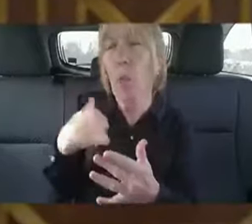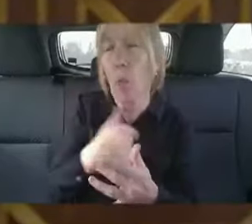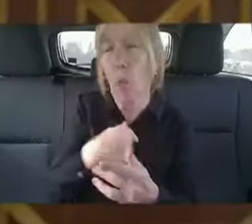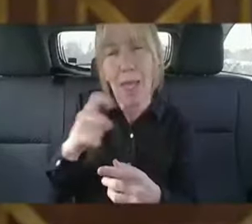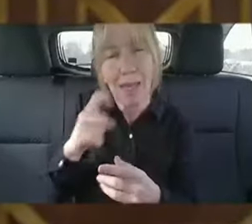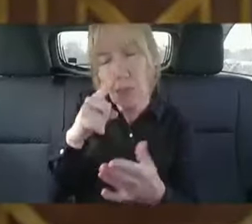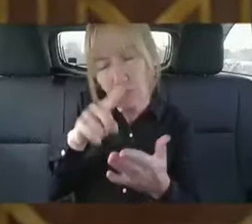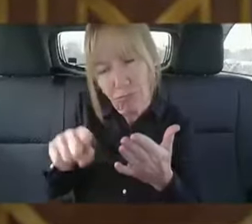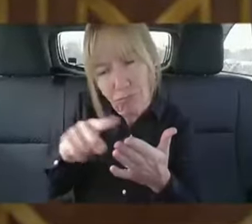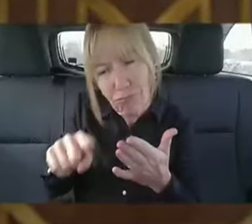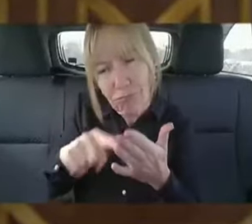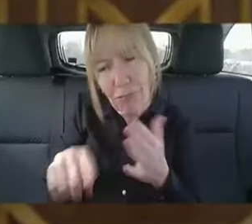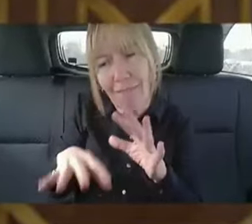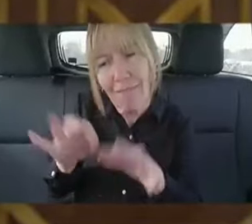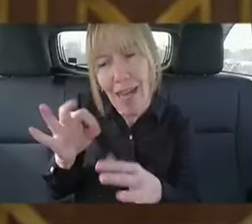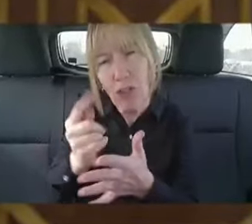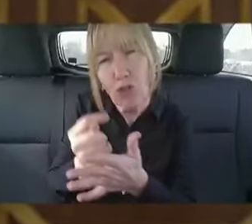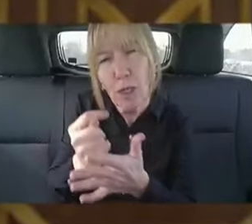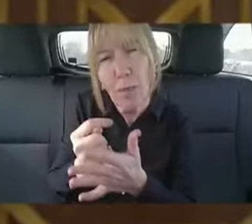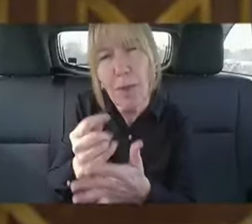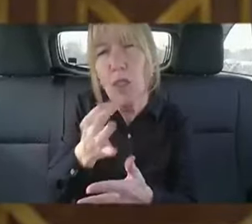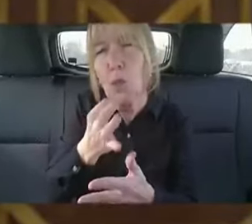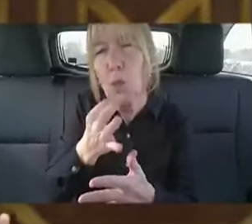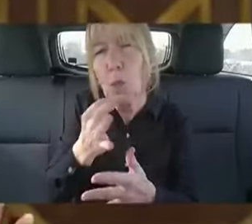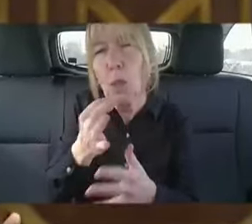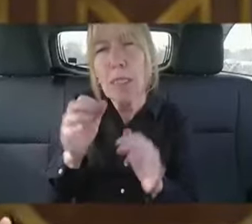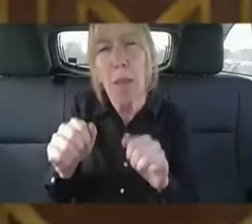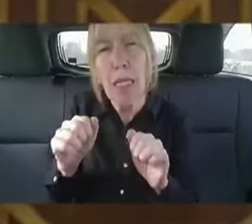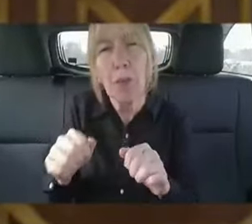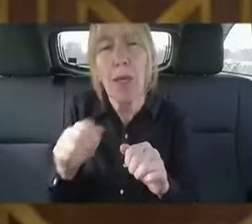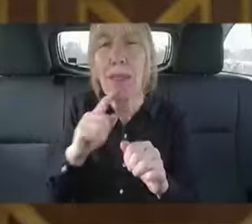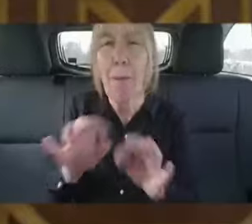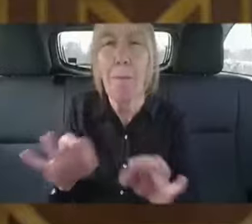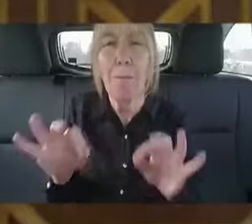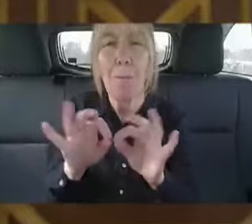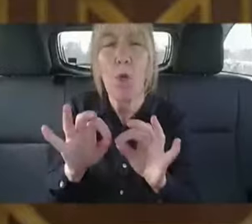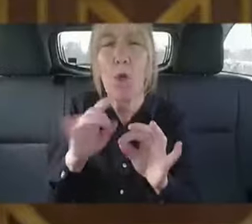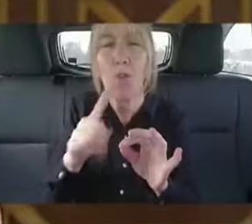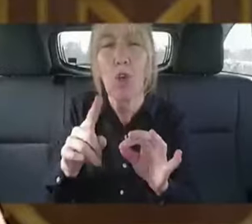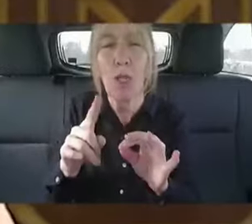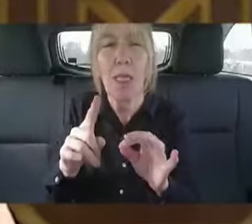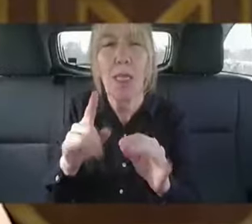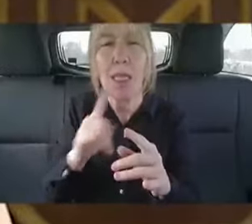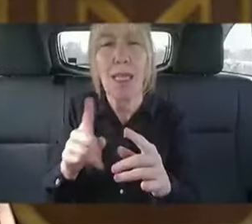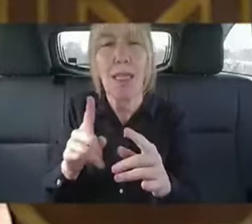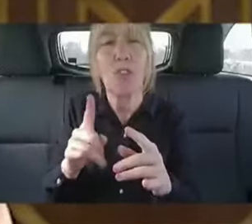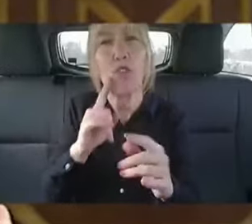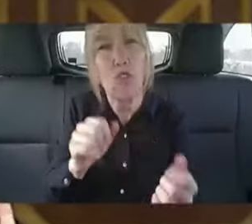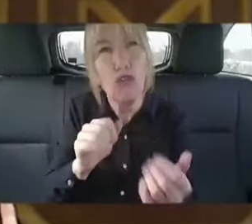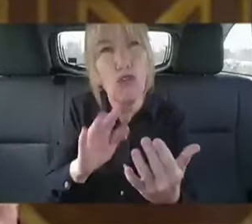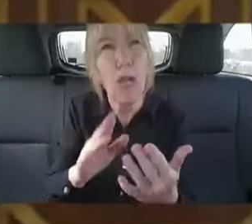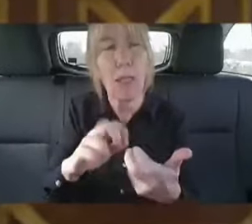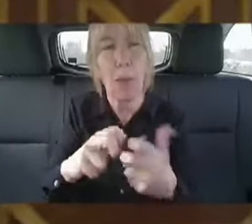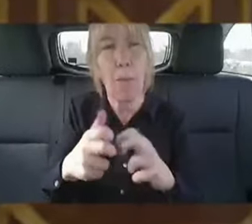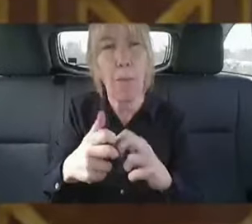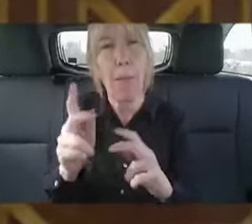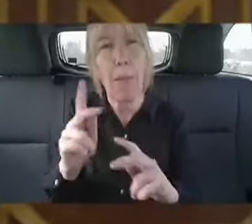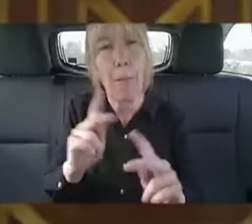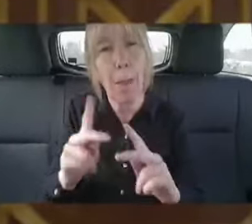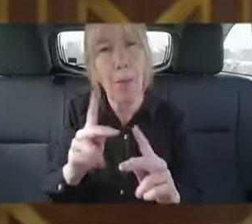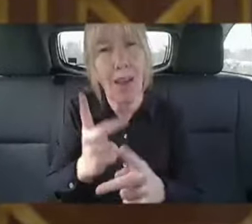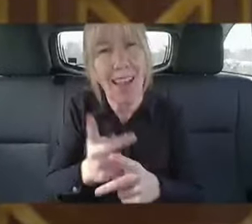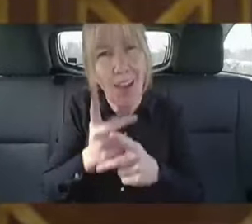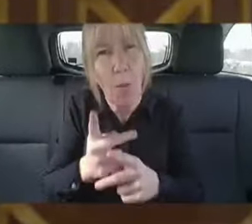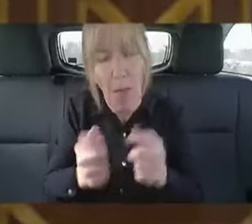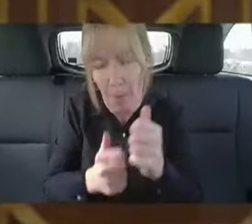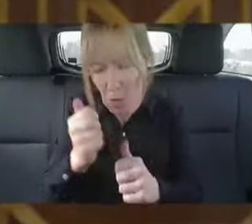find treatments as soon as possible. That's really very important. The research enterprise should be oriented to address the problems that people care about most, which is really